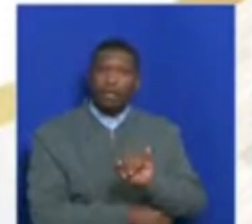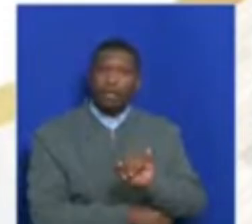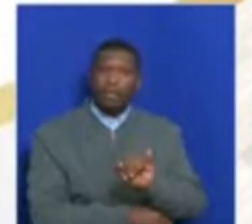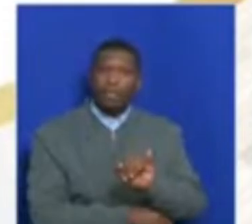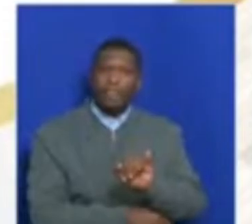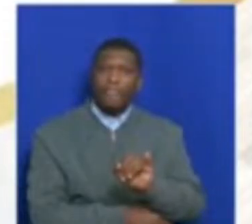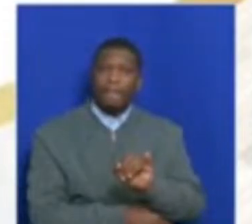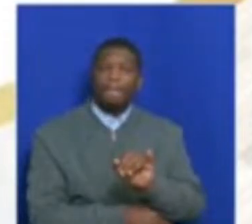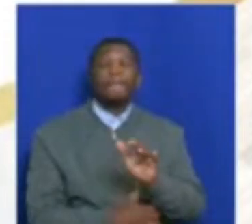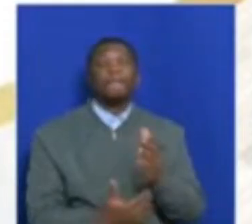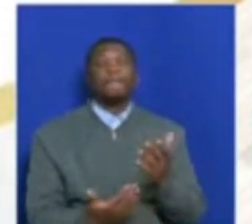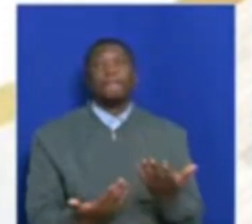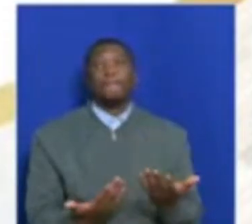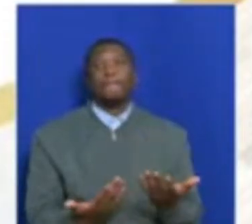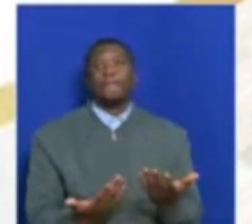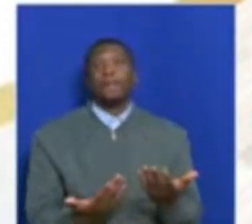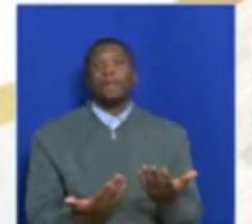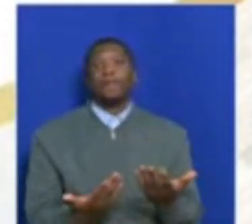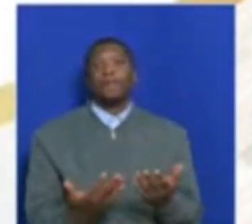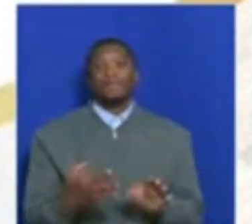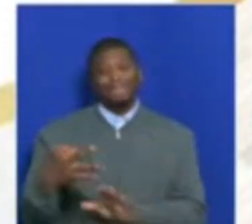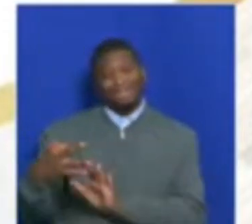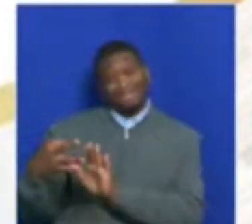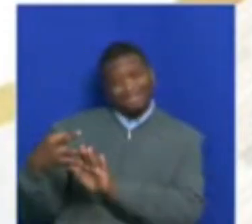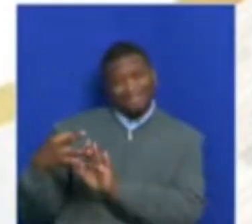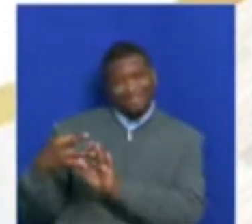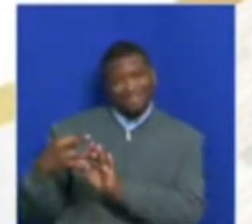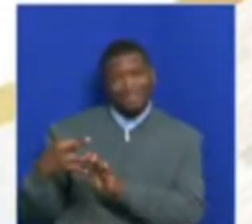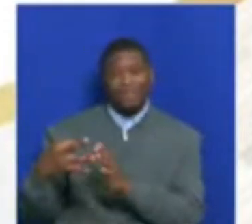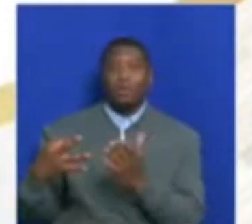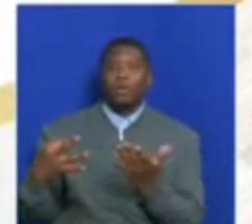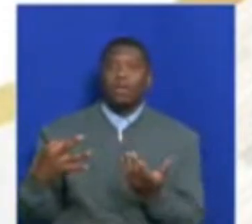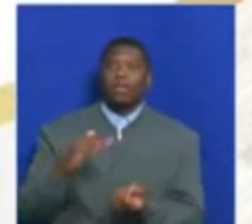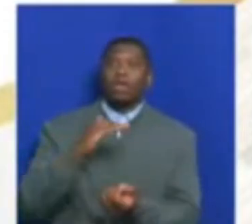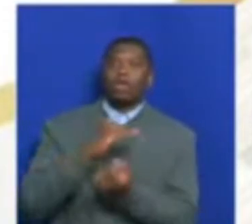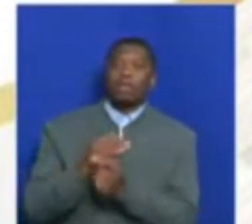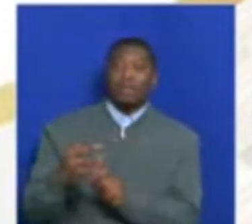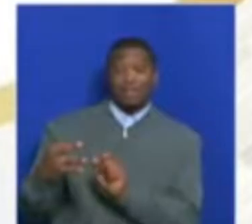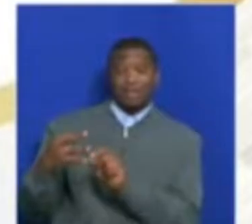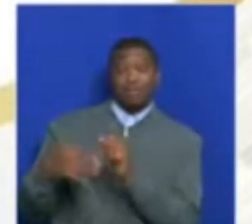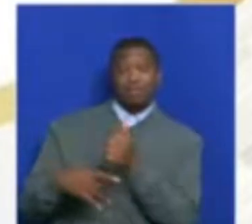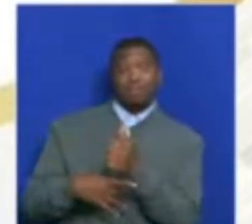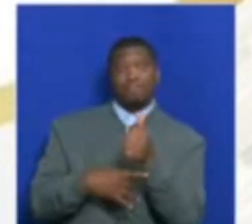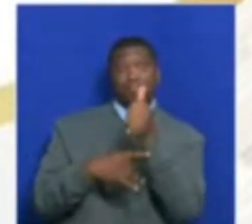when his commander was contacted, Brigadier Newswa